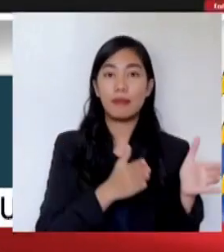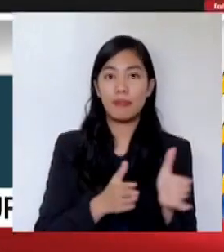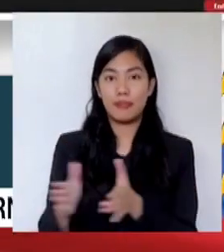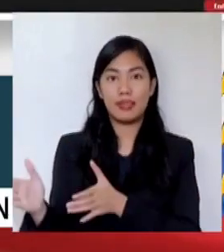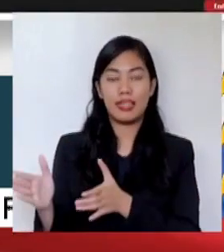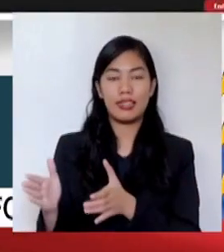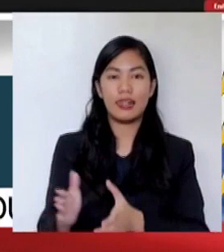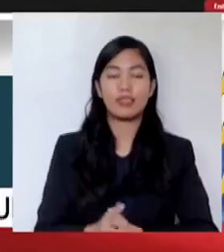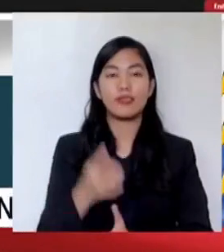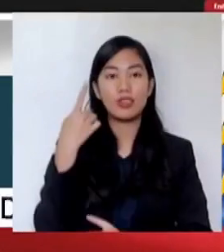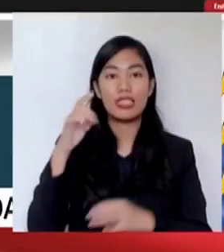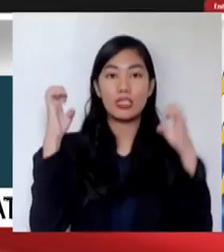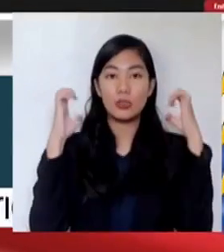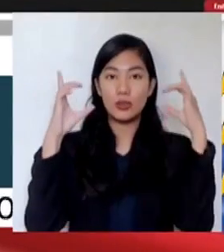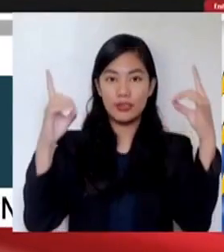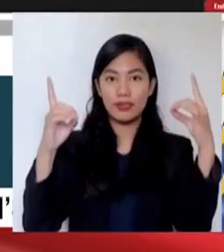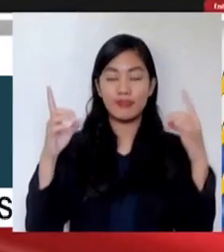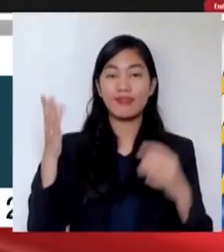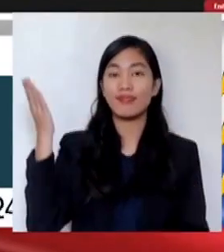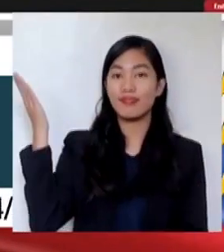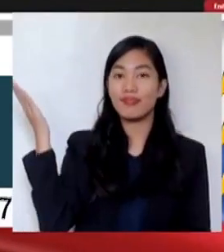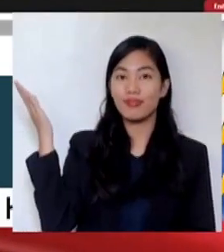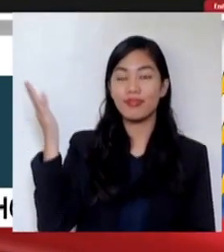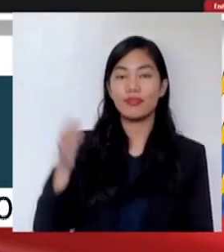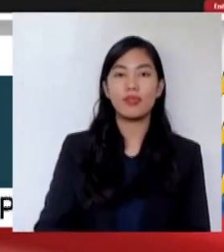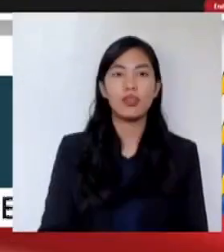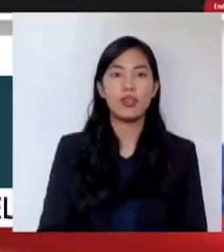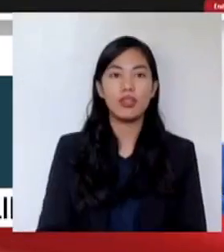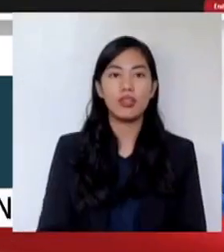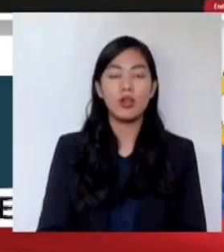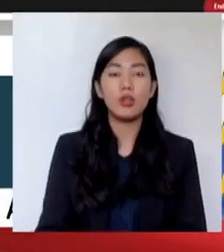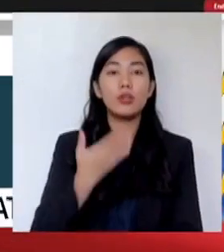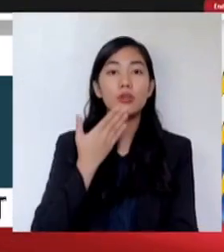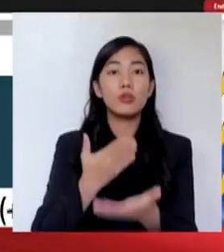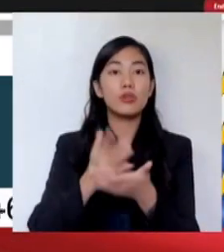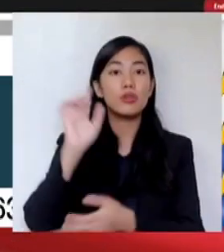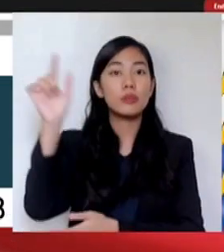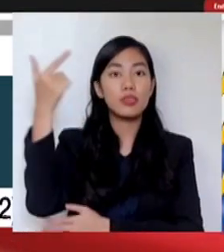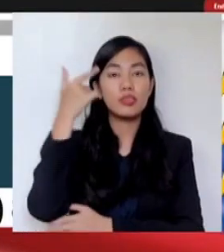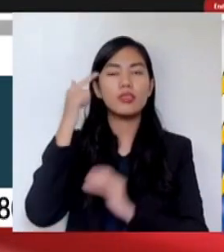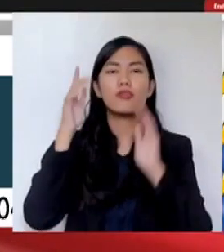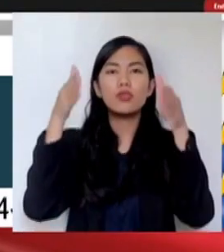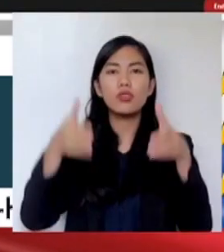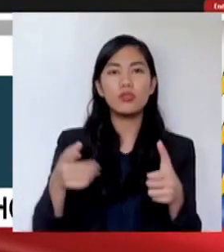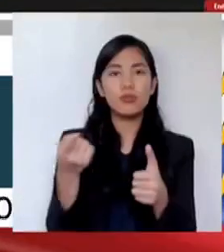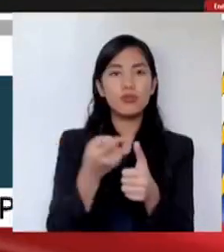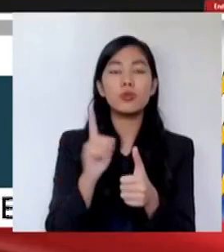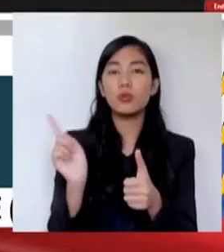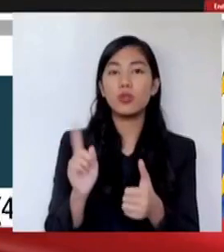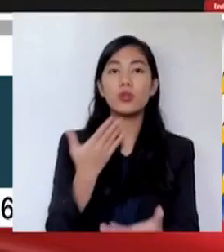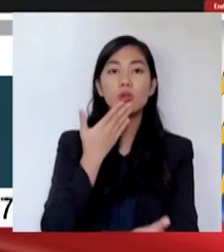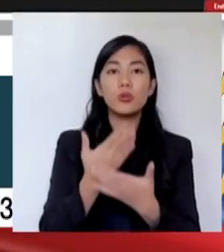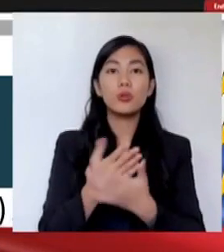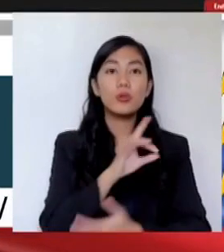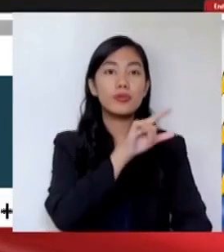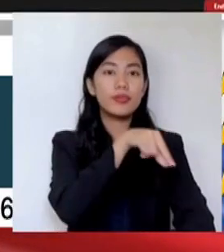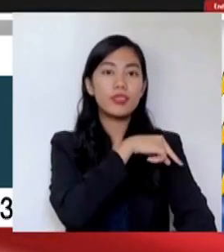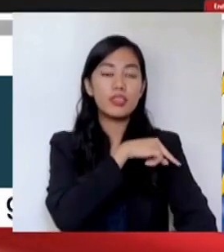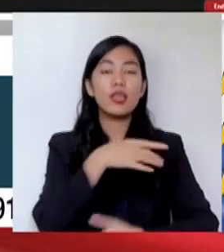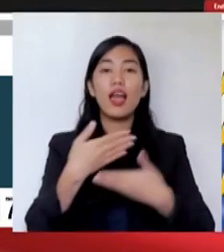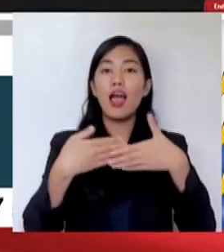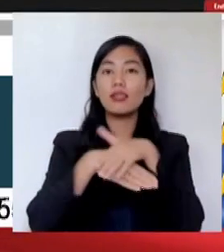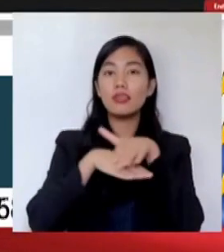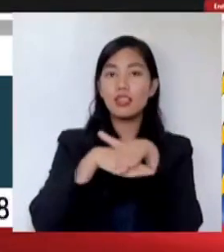Sa maayos na gobyerno, prioridad ang kalidad at access sa education. May paralan sa lahat